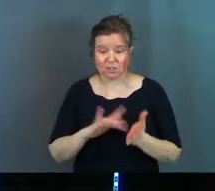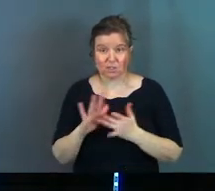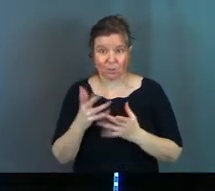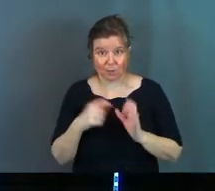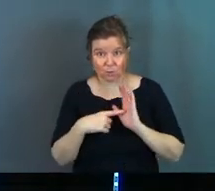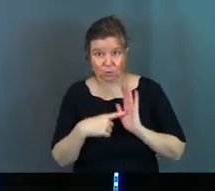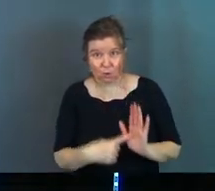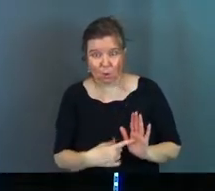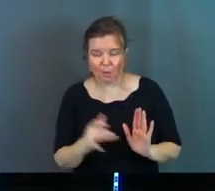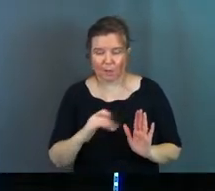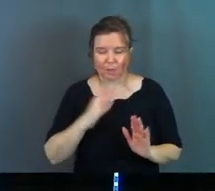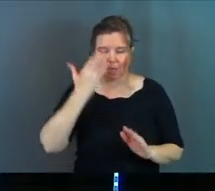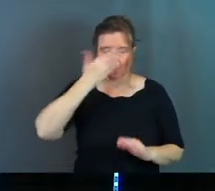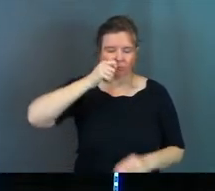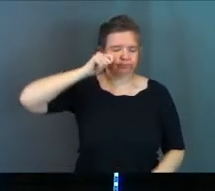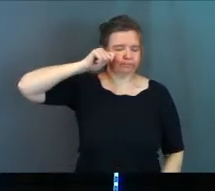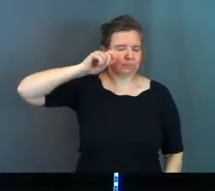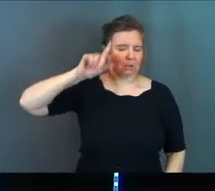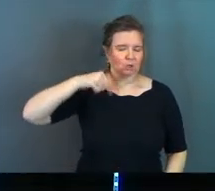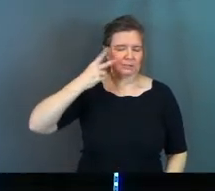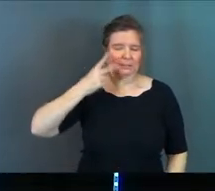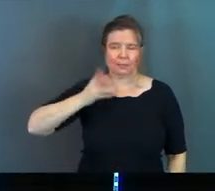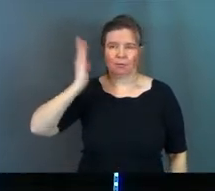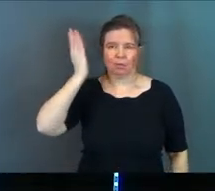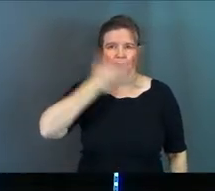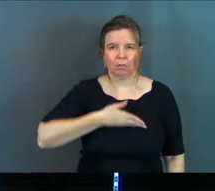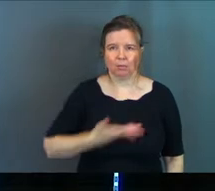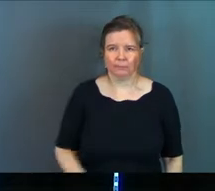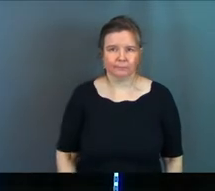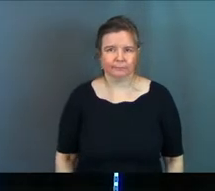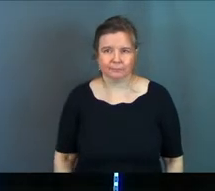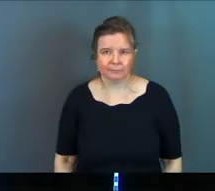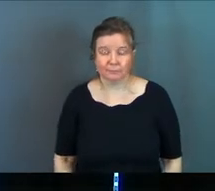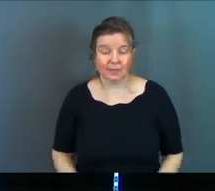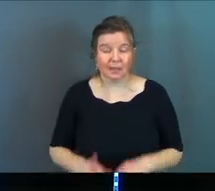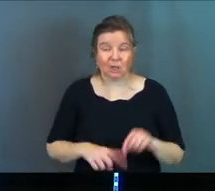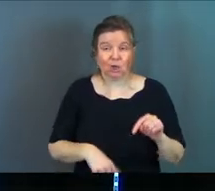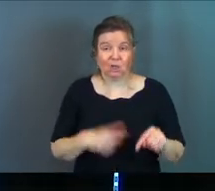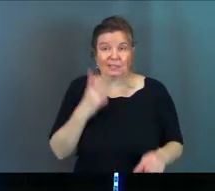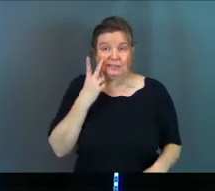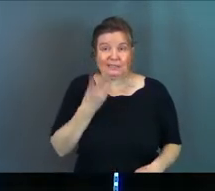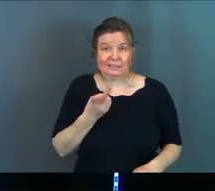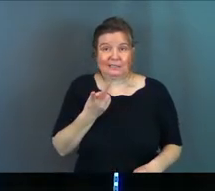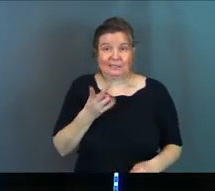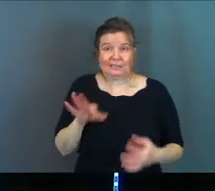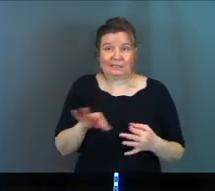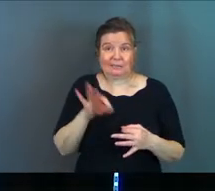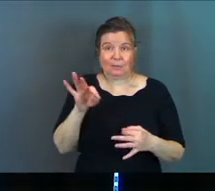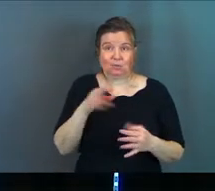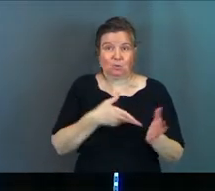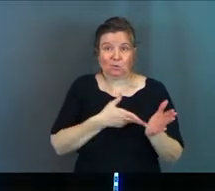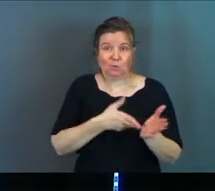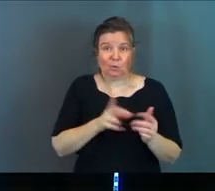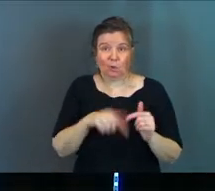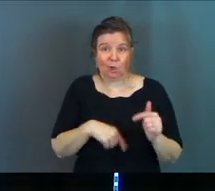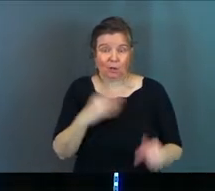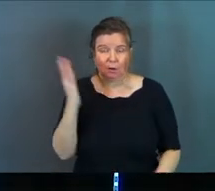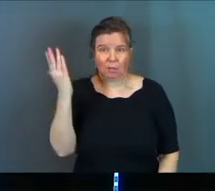to show them, it was like a veil in front of their eyes and they couldn't see anything. They couldn't see spiritual